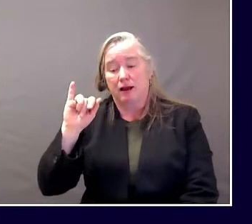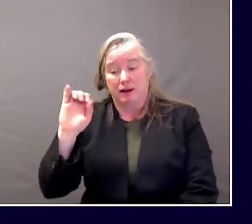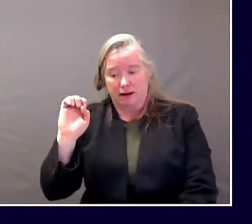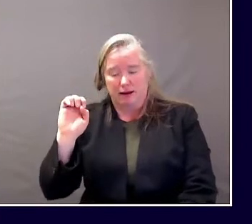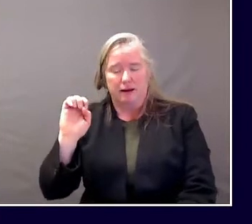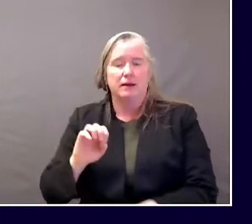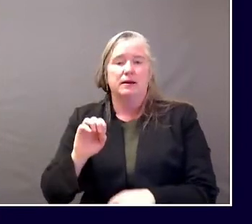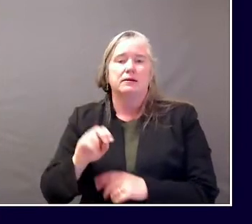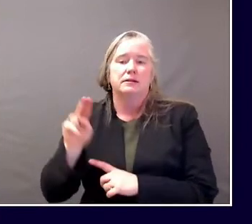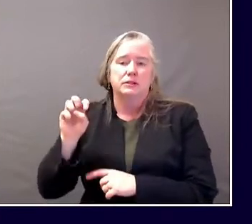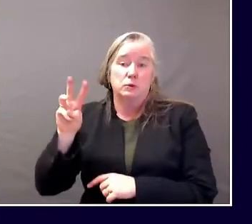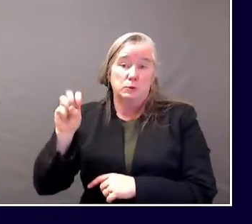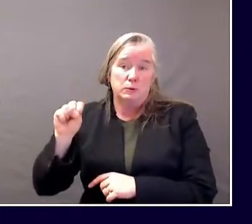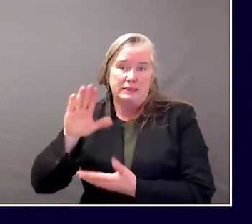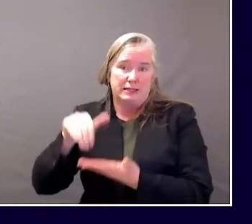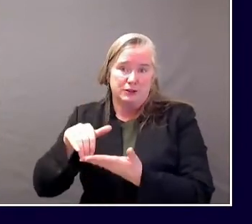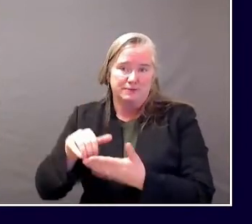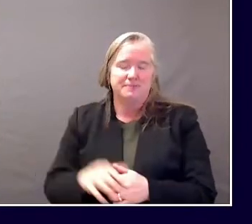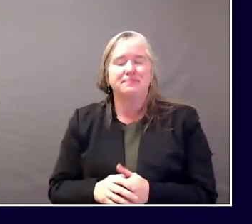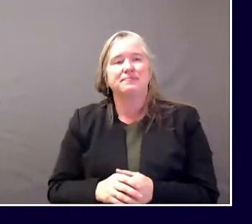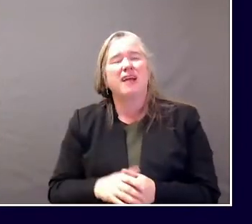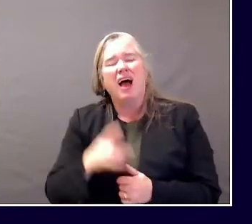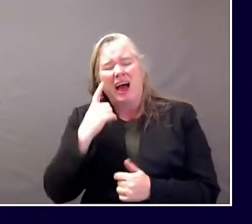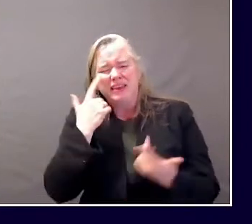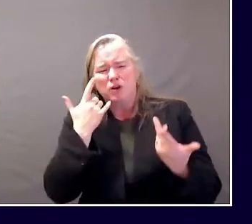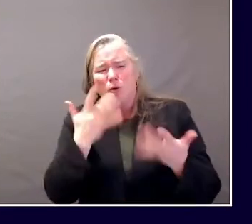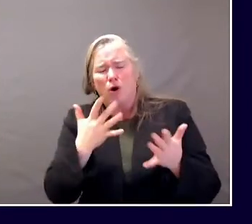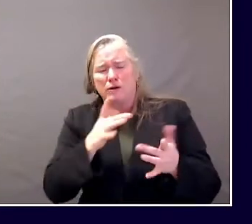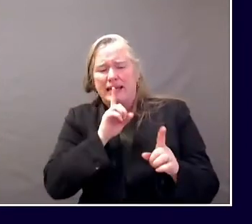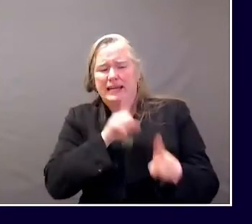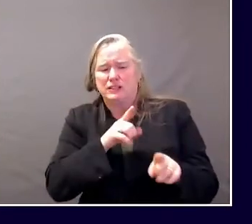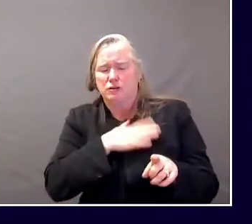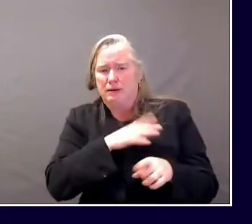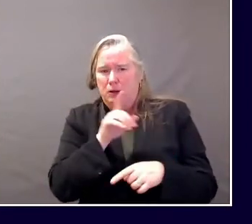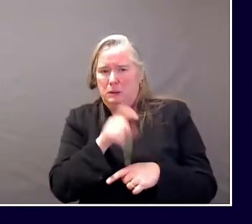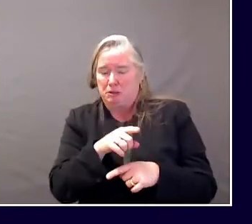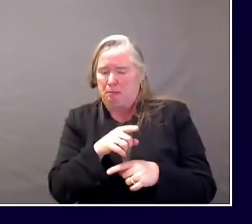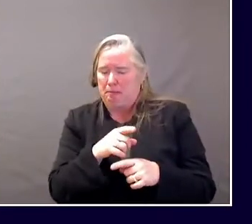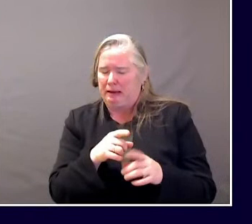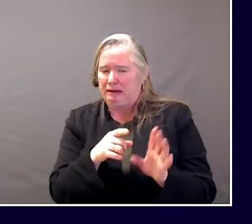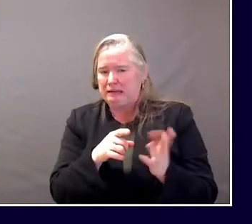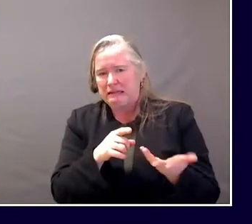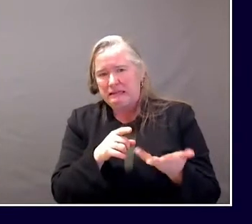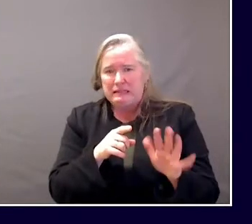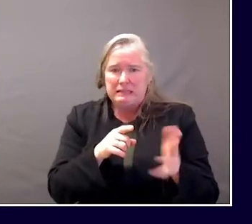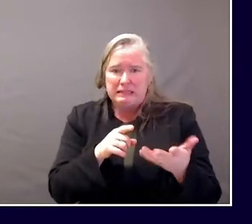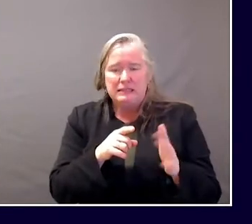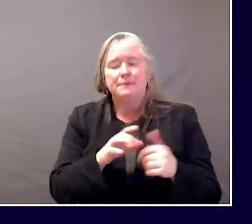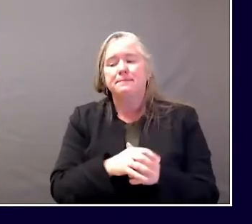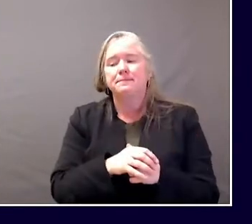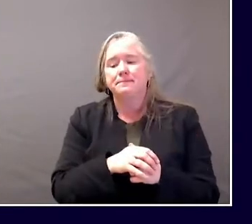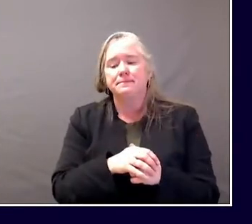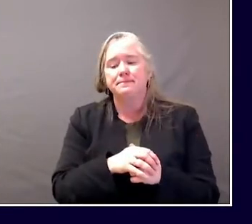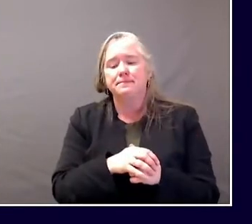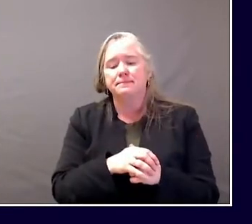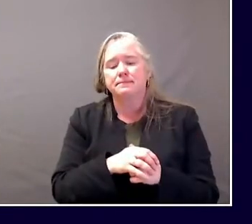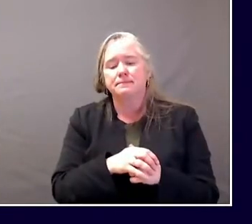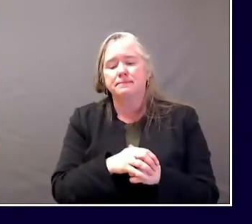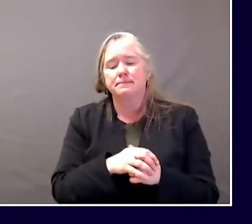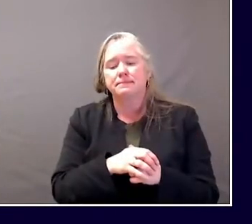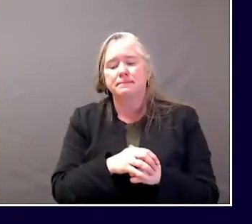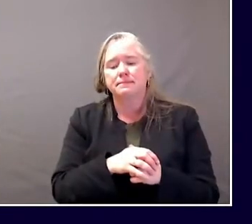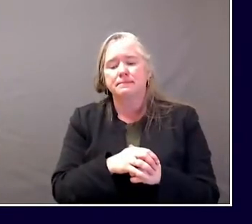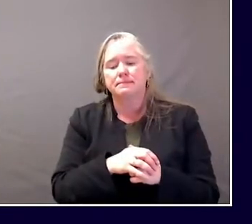Hi, Dr. Shah, thank you. I think you kind of answered this a couple questions ago, so it doesn't really look like the additional